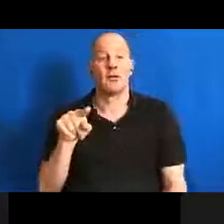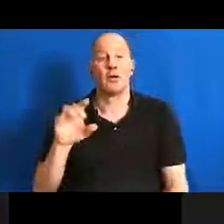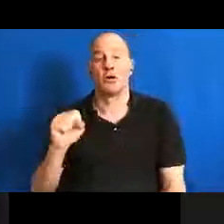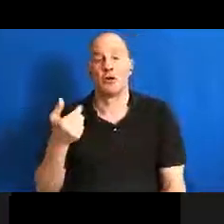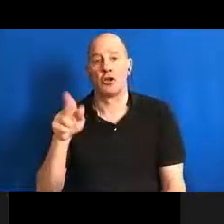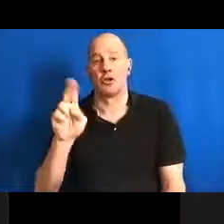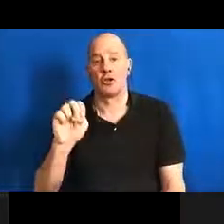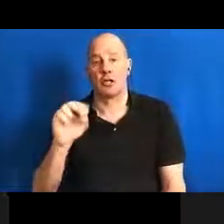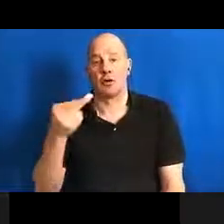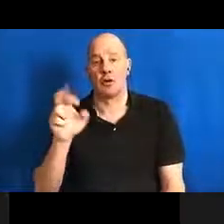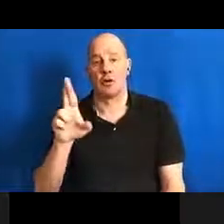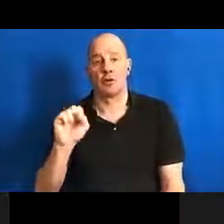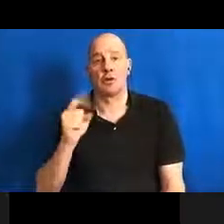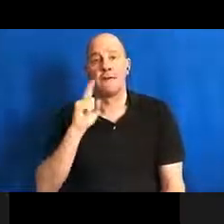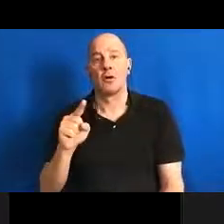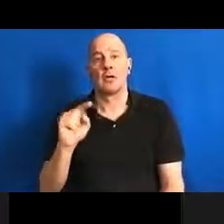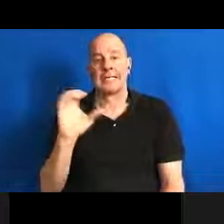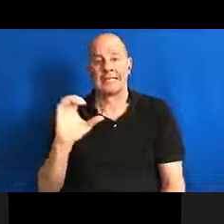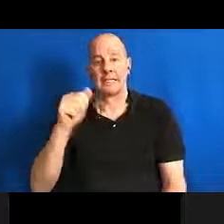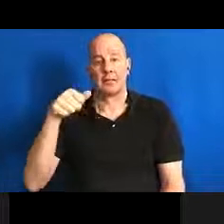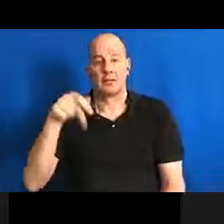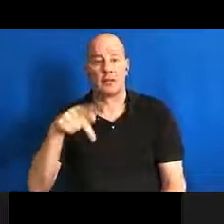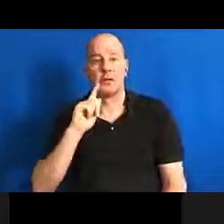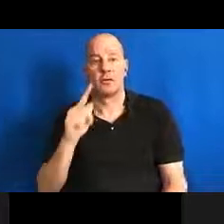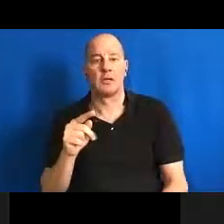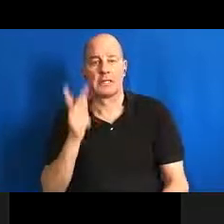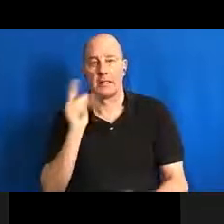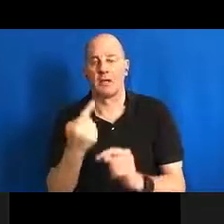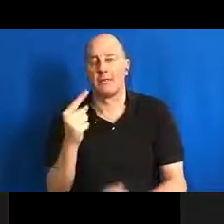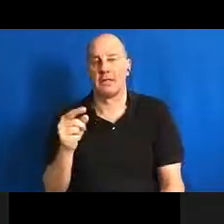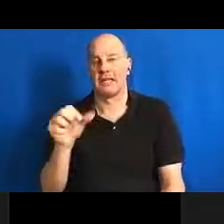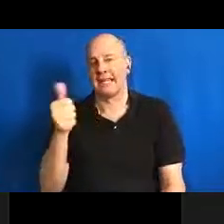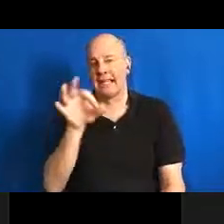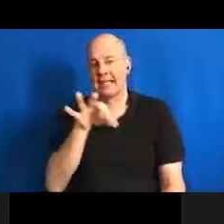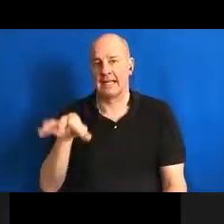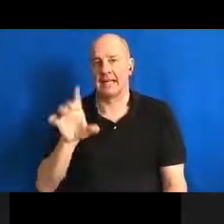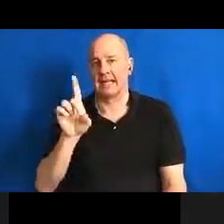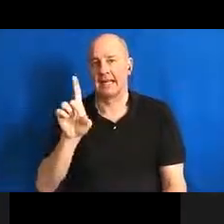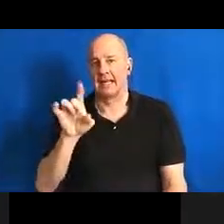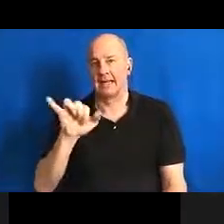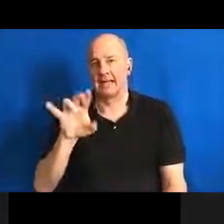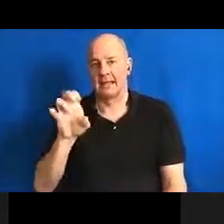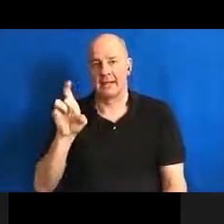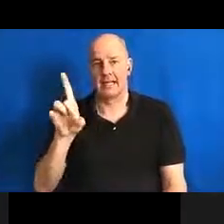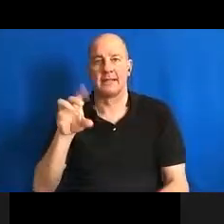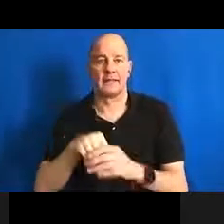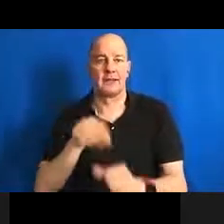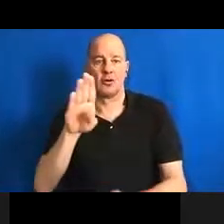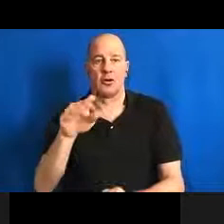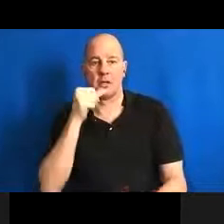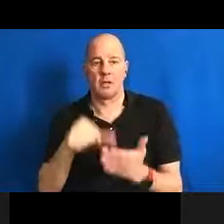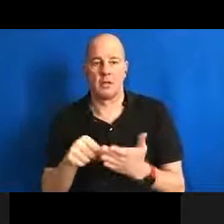can expect one of these 1099 divs in the mail. I got one of those for the first time this year. It was